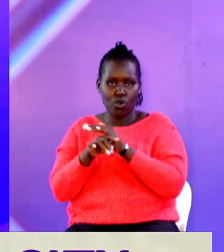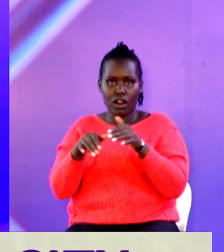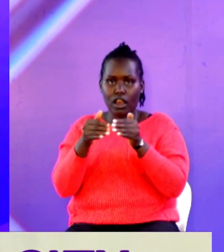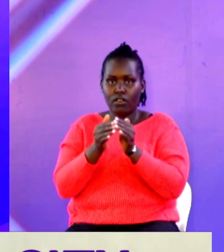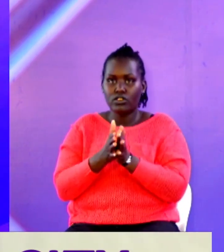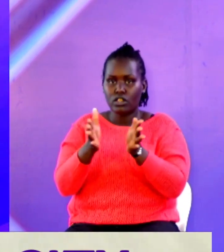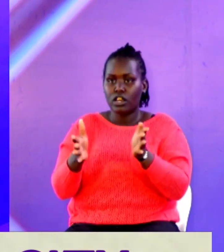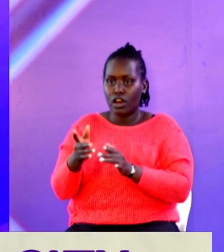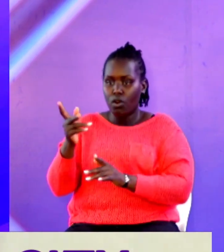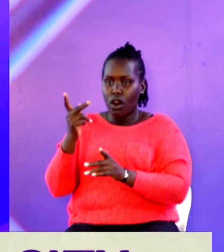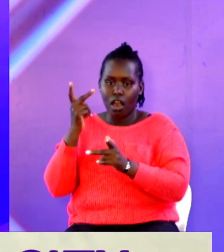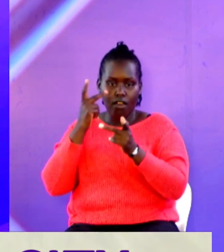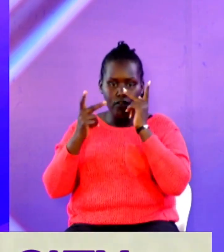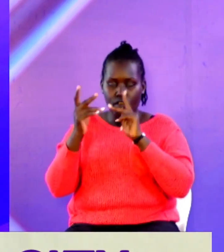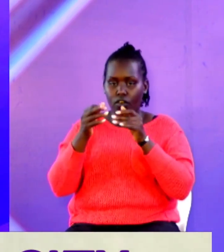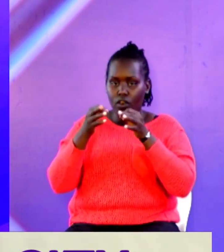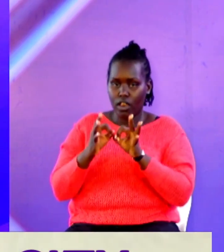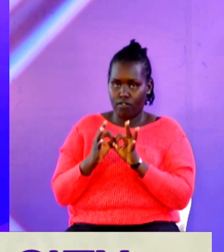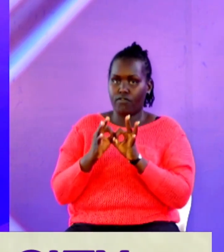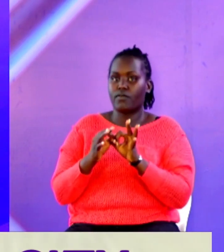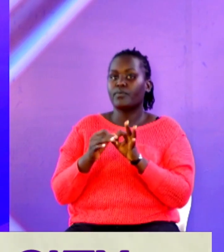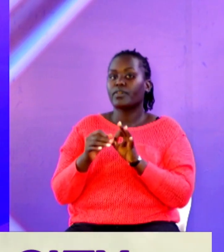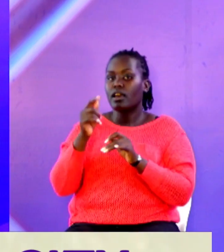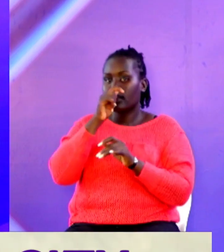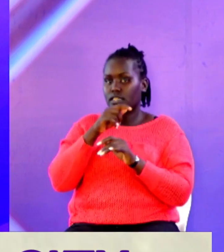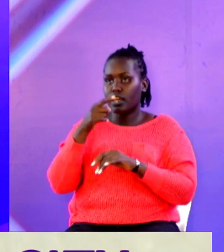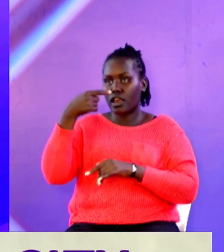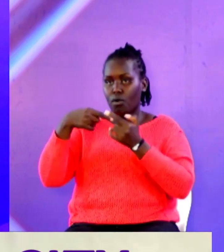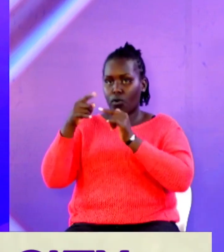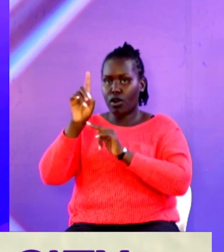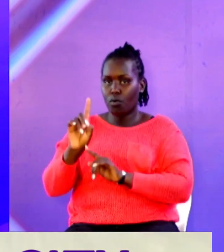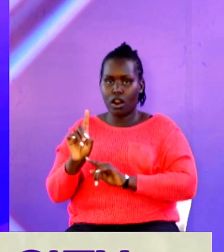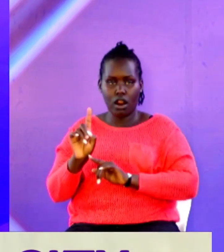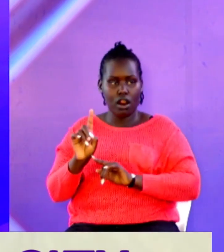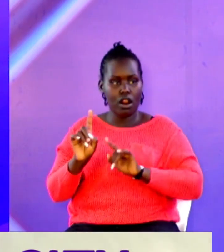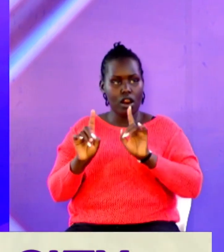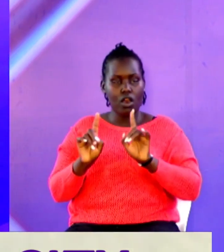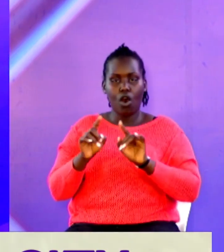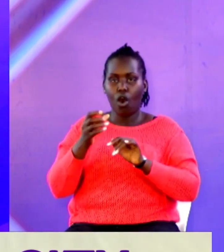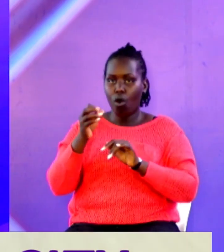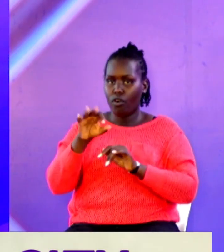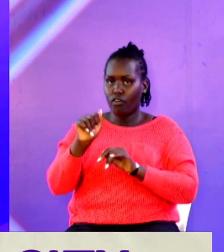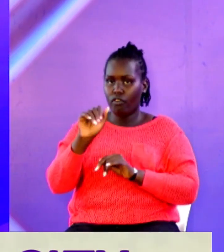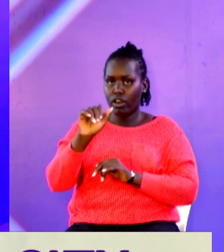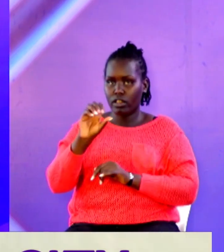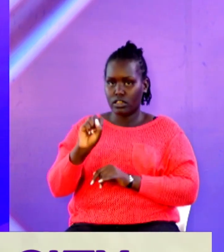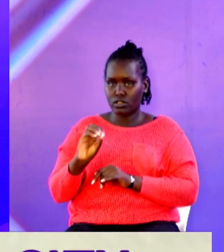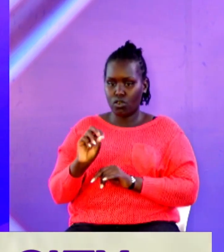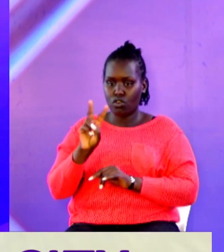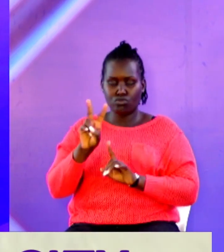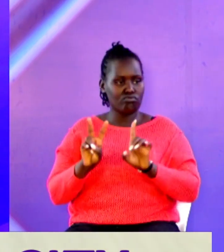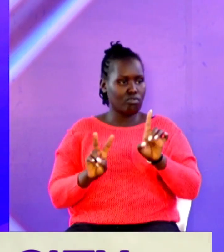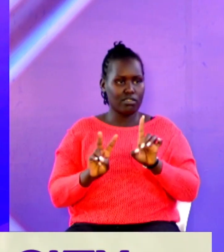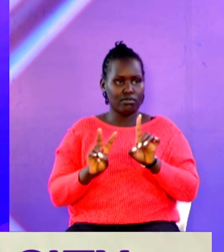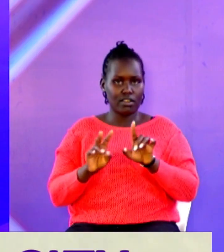prediction. Let's say if Tanzania will win 2-1 or Burkina Faso will win 2-1, tell us, let's know your prediction